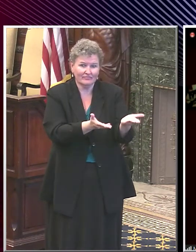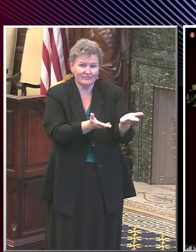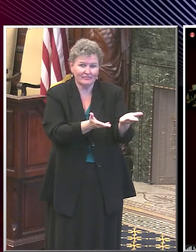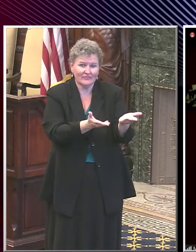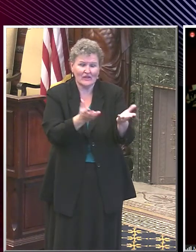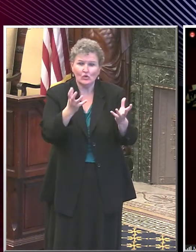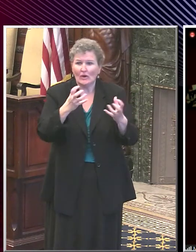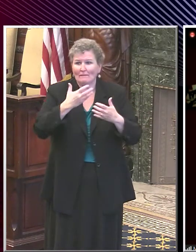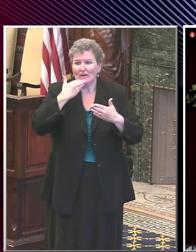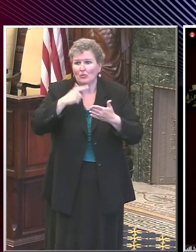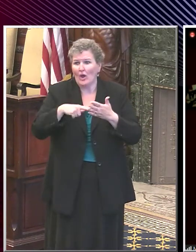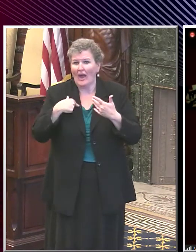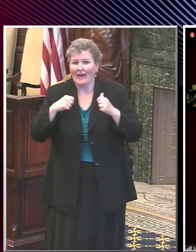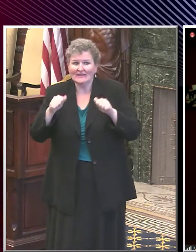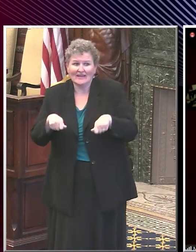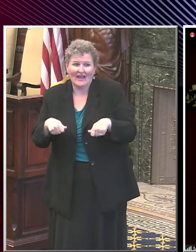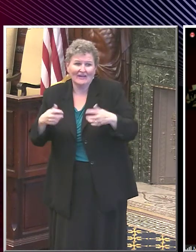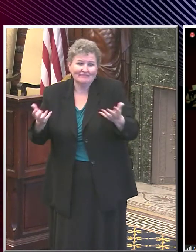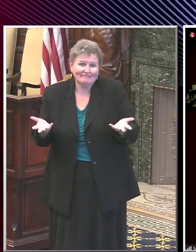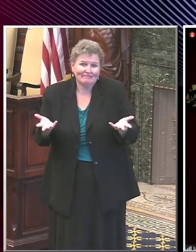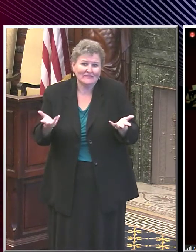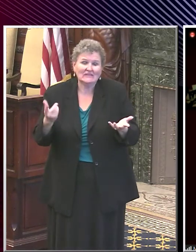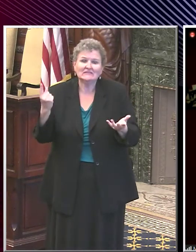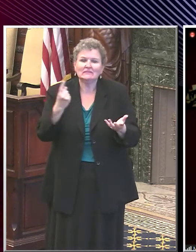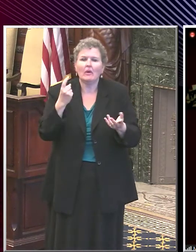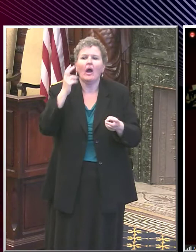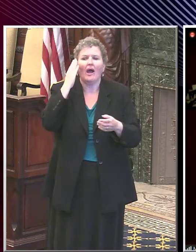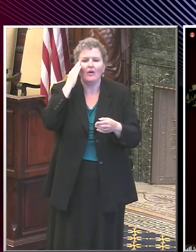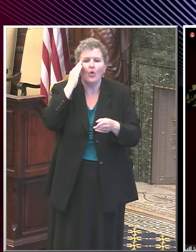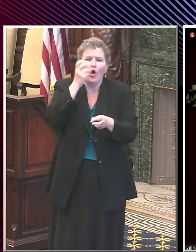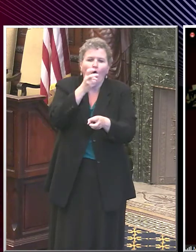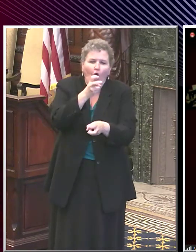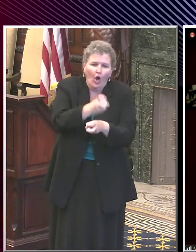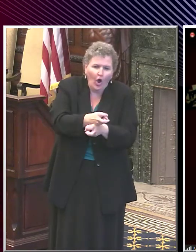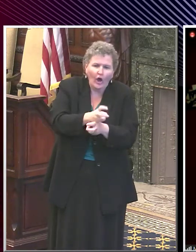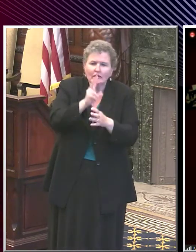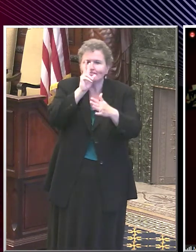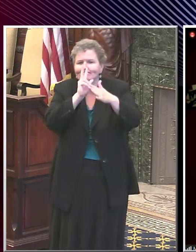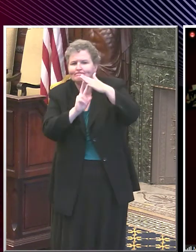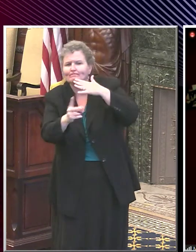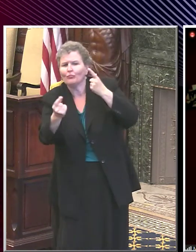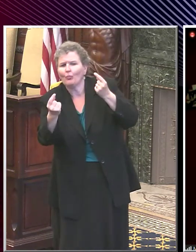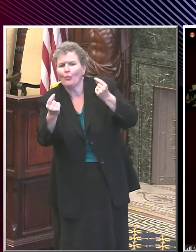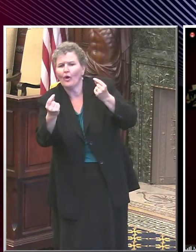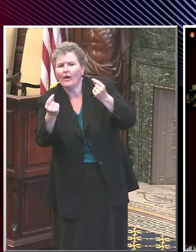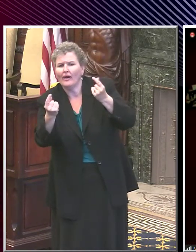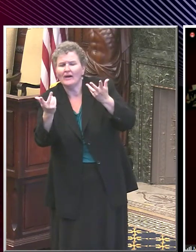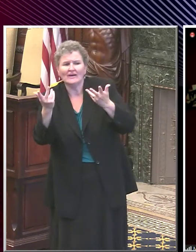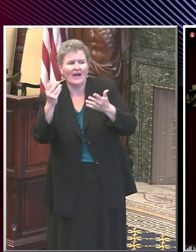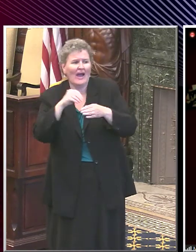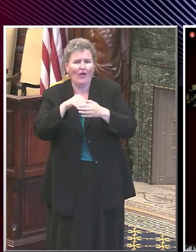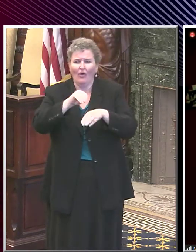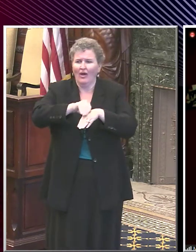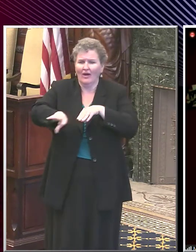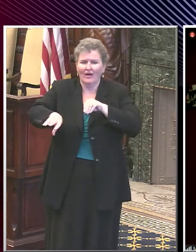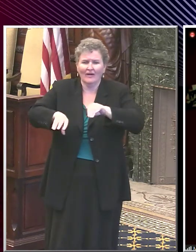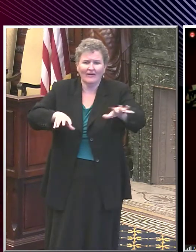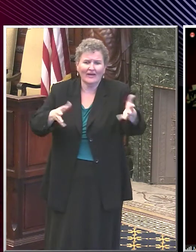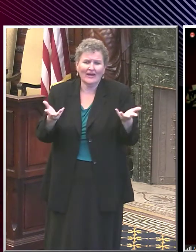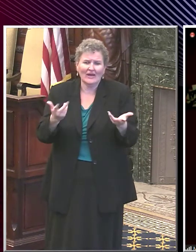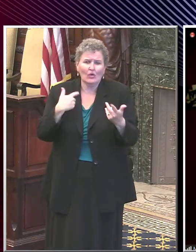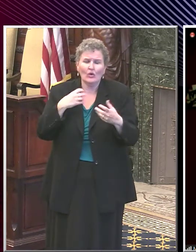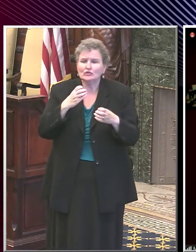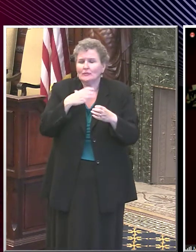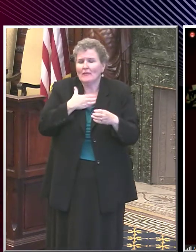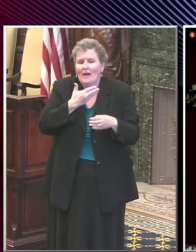So this is just something, it's hard to project what this is going to do or going to happen, but we're trying to do our best with the